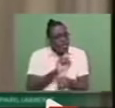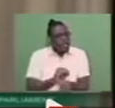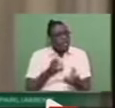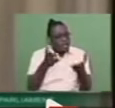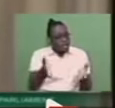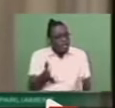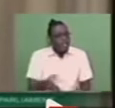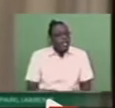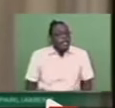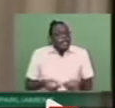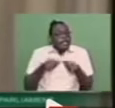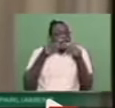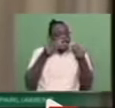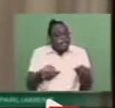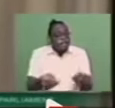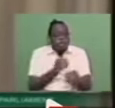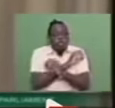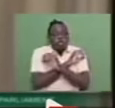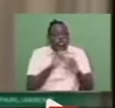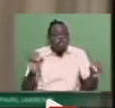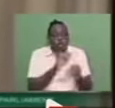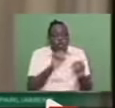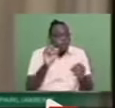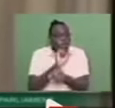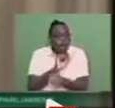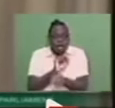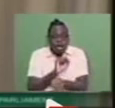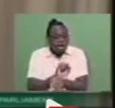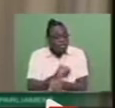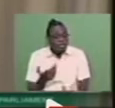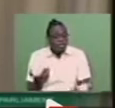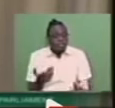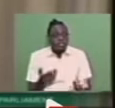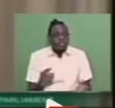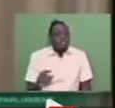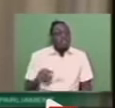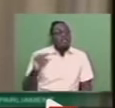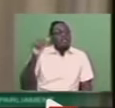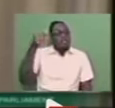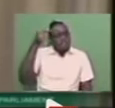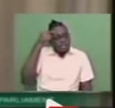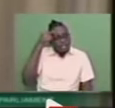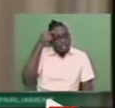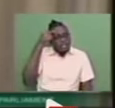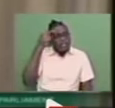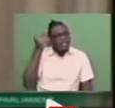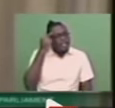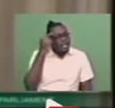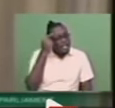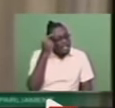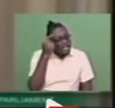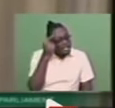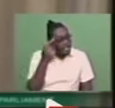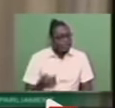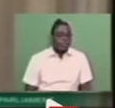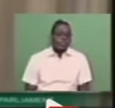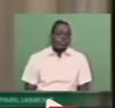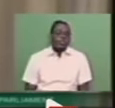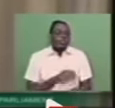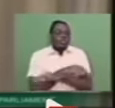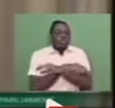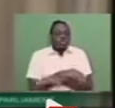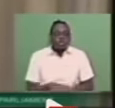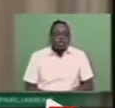NP contractors? The government's track record has shown their callous approach to labor relations. They will show